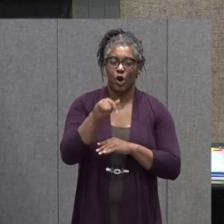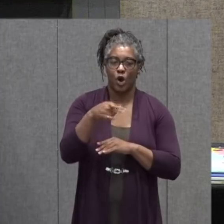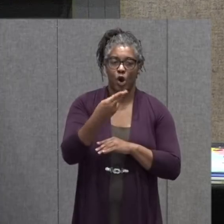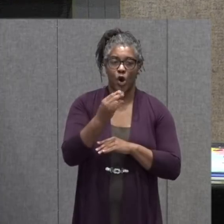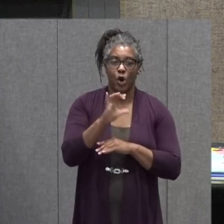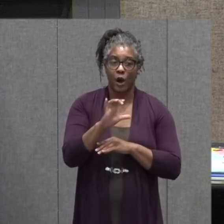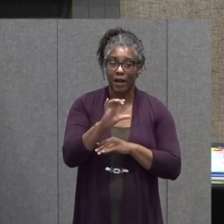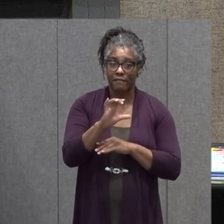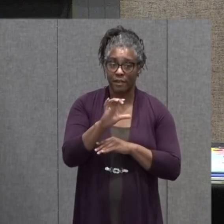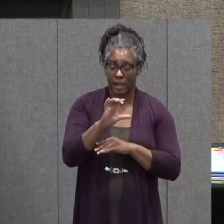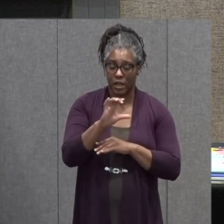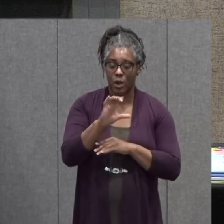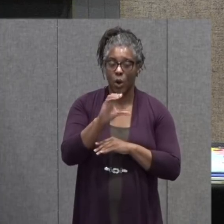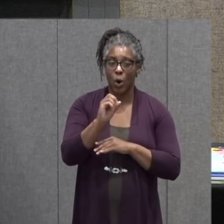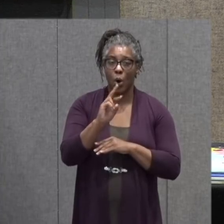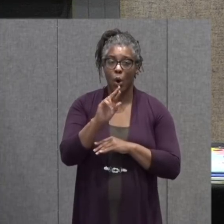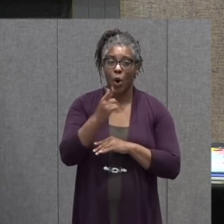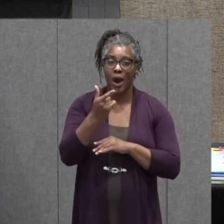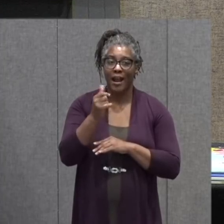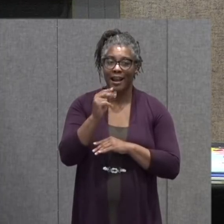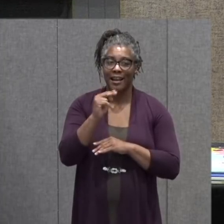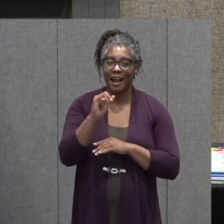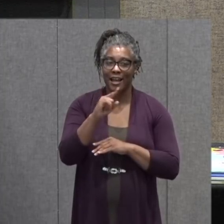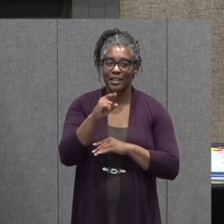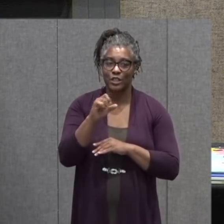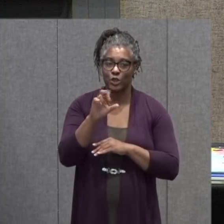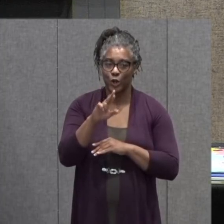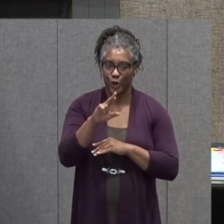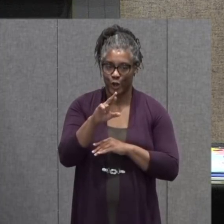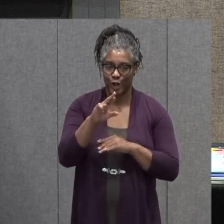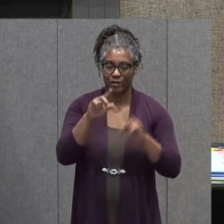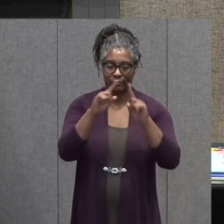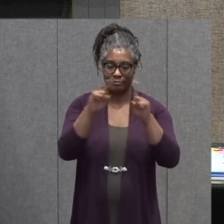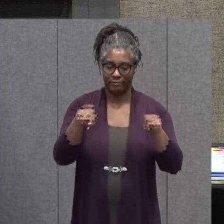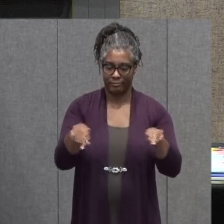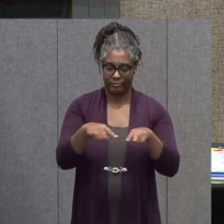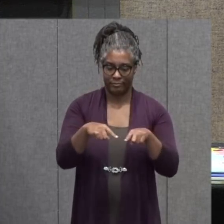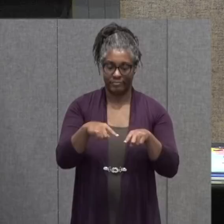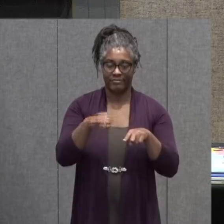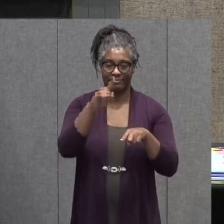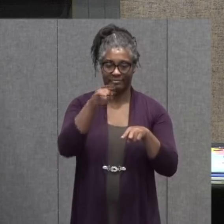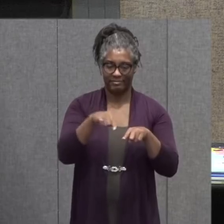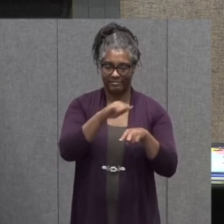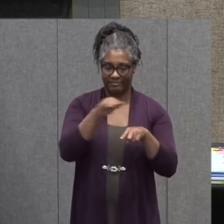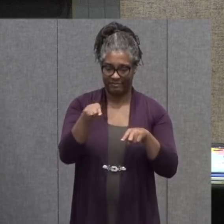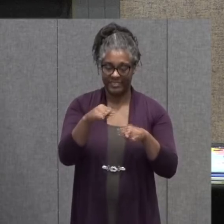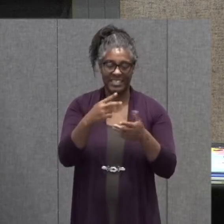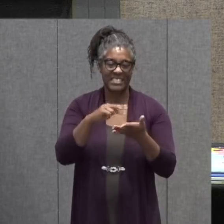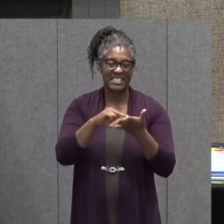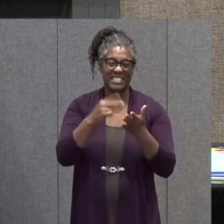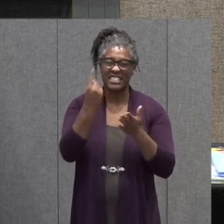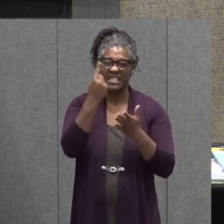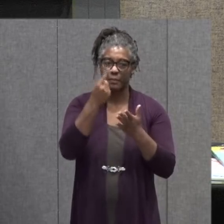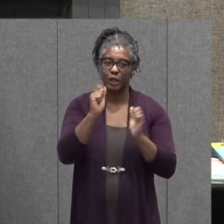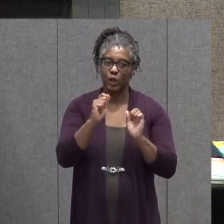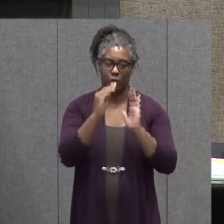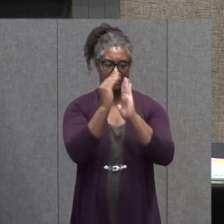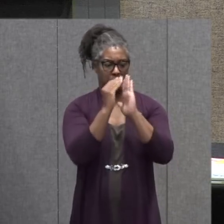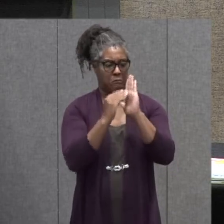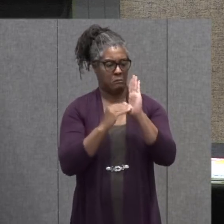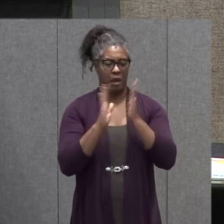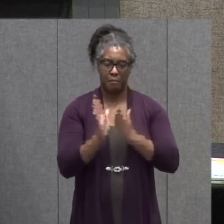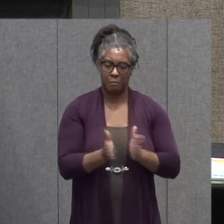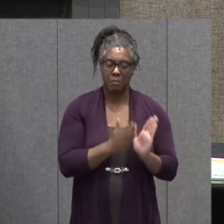out your own fractured fairy tale. So, on that note, boys and